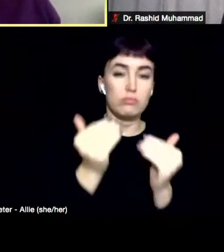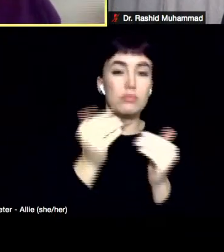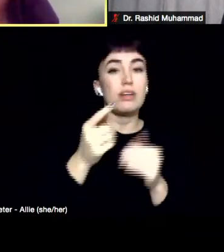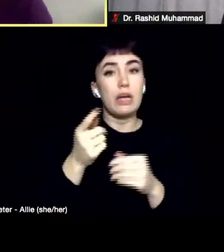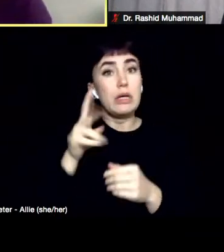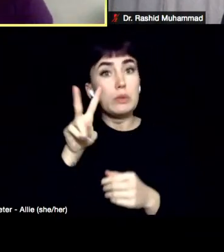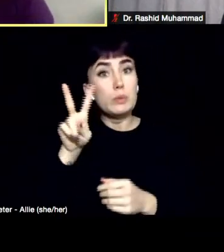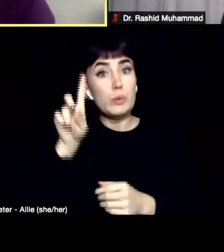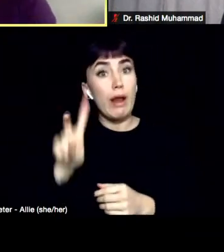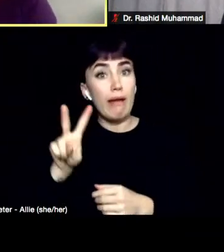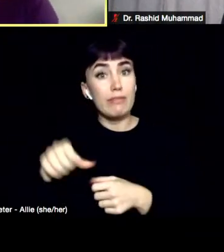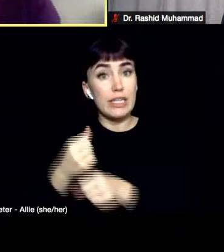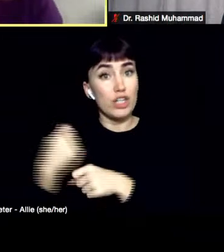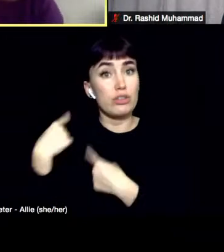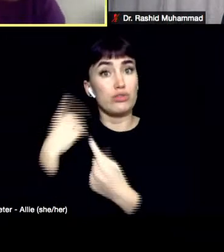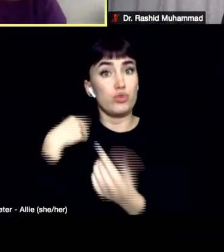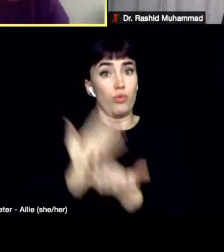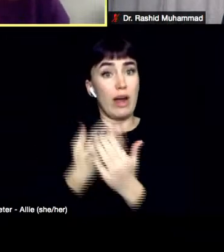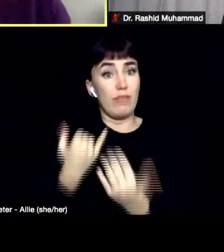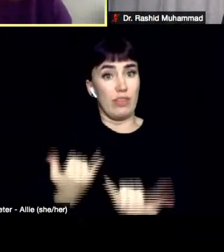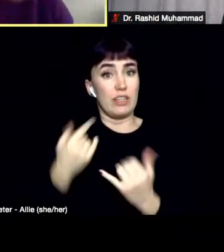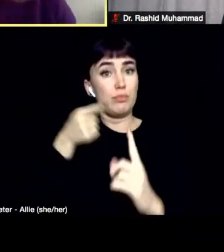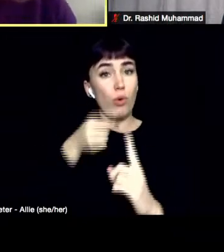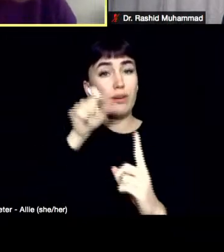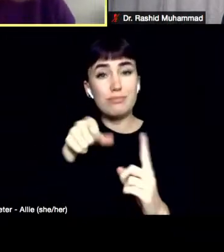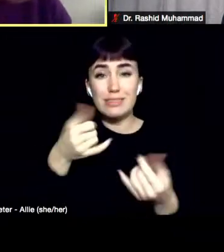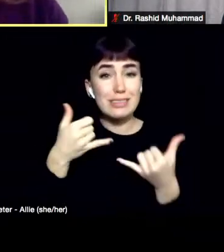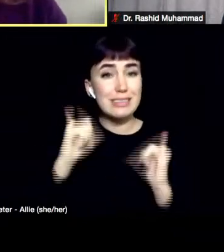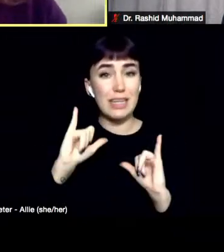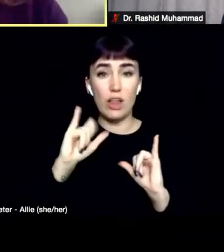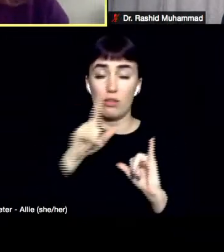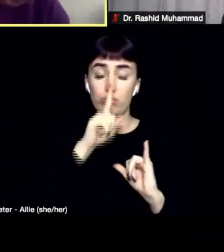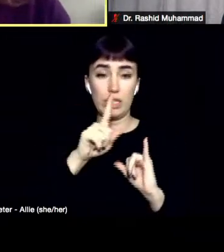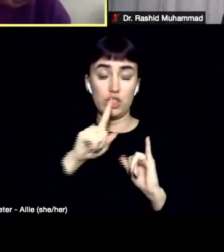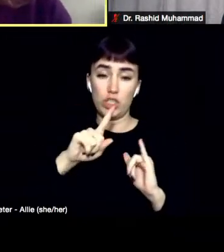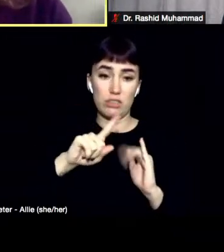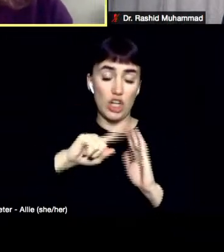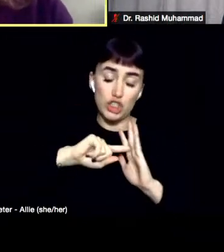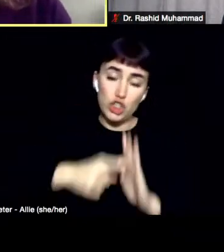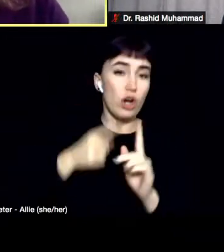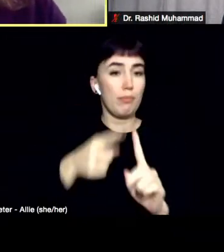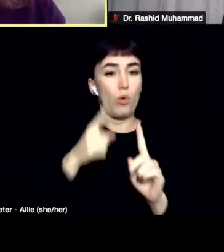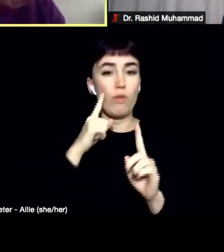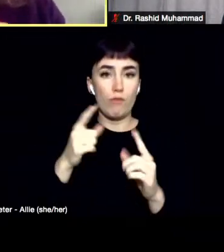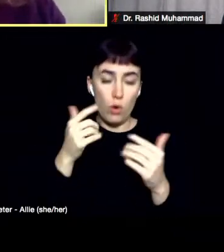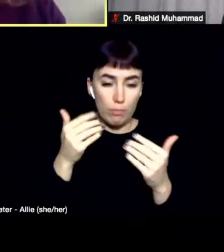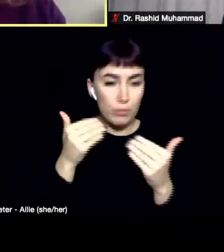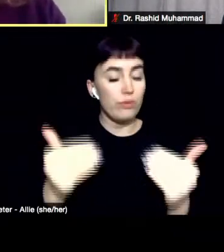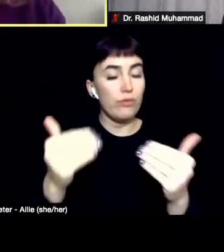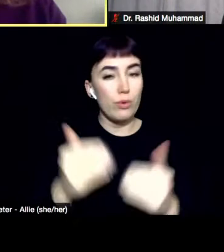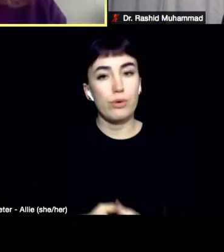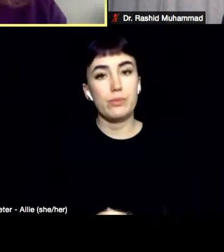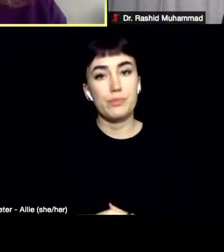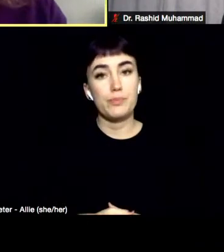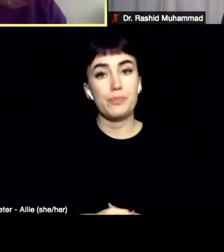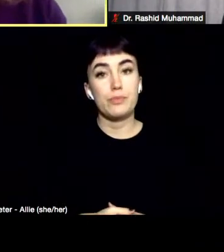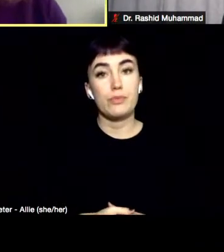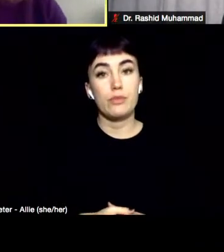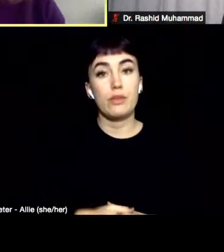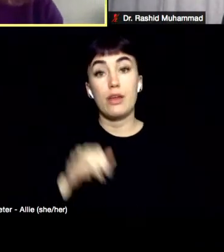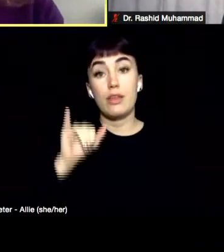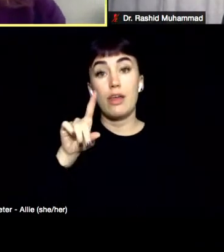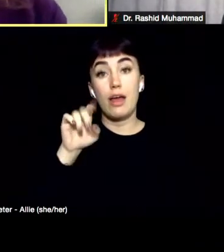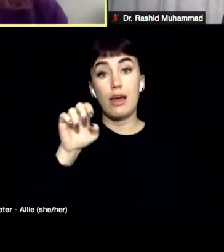2.5 years to get to this point, this is really the springboard moving forward. The IDEA Action Plan